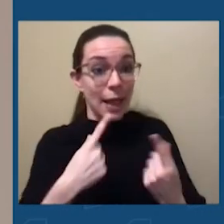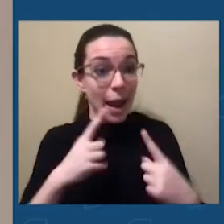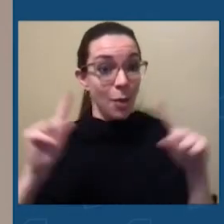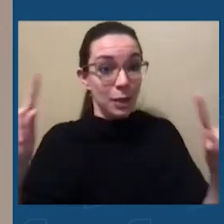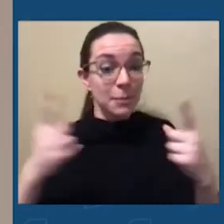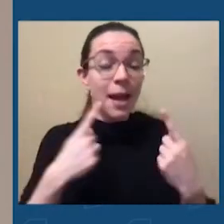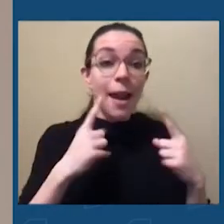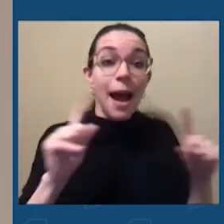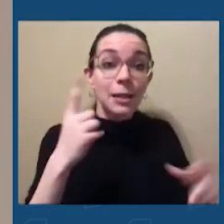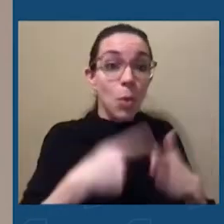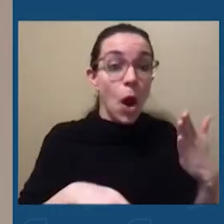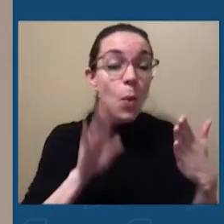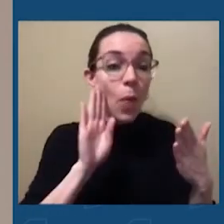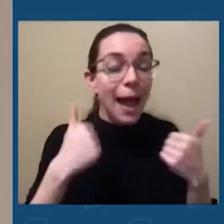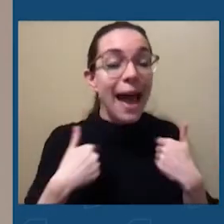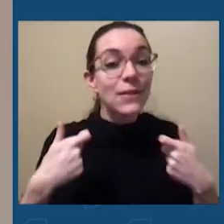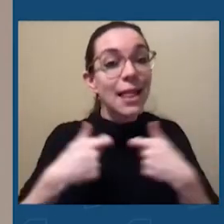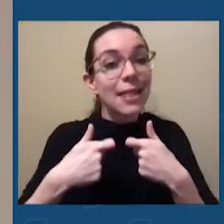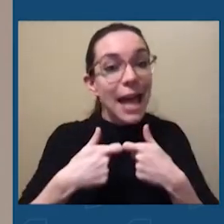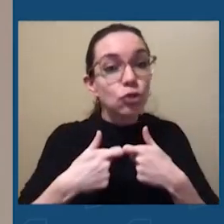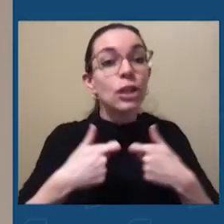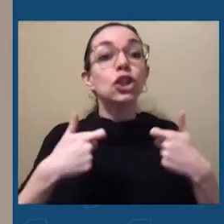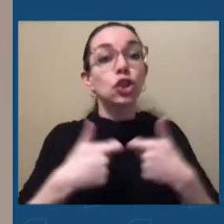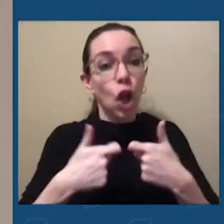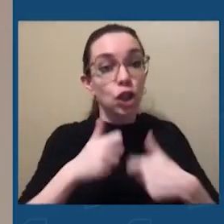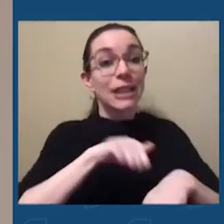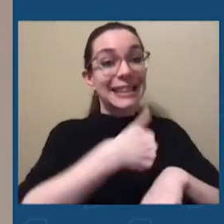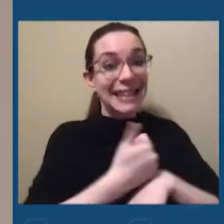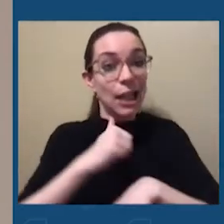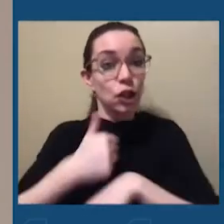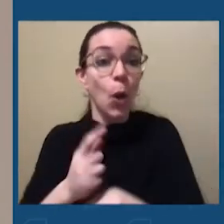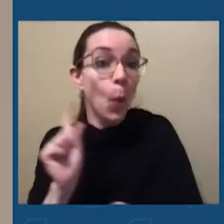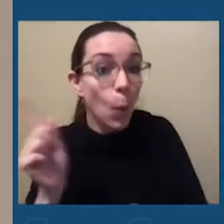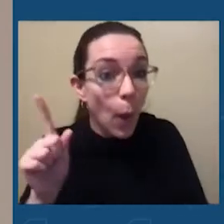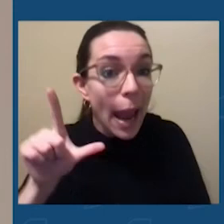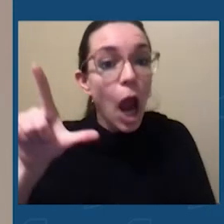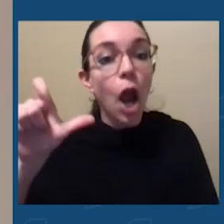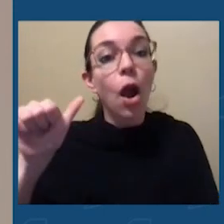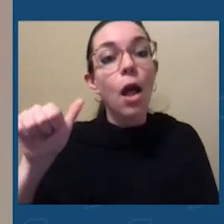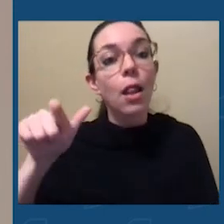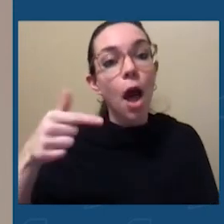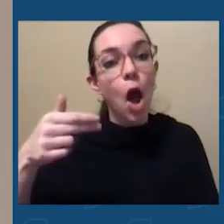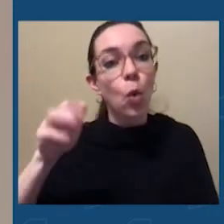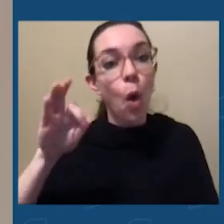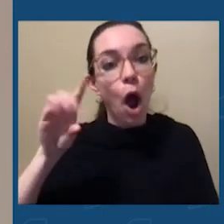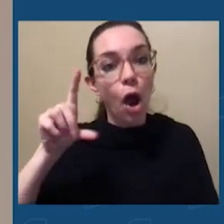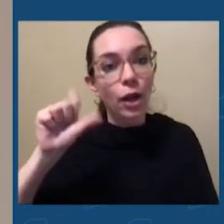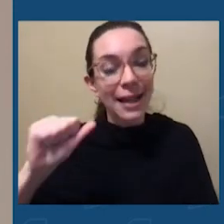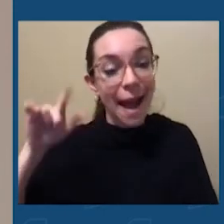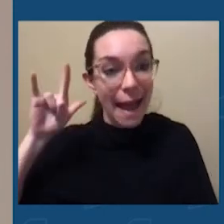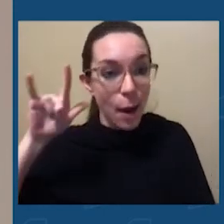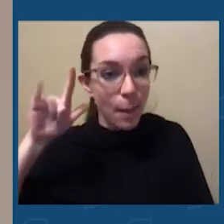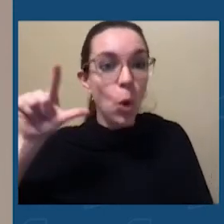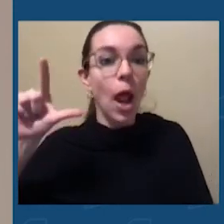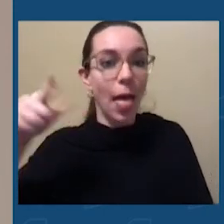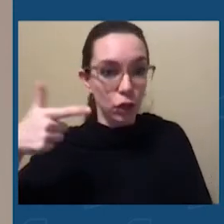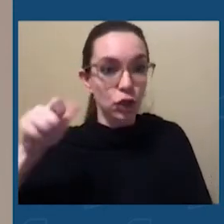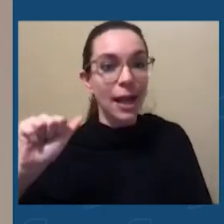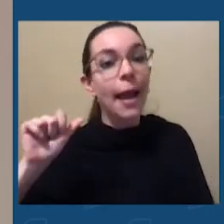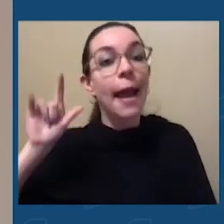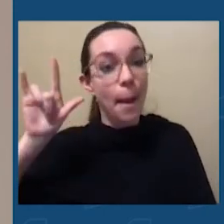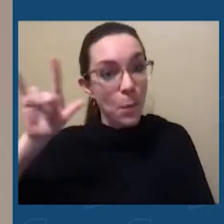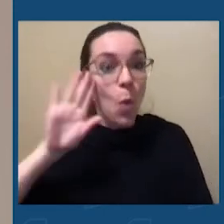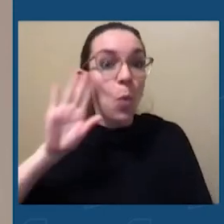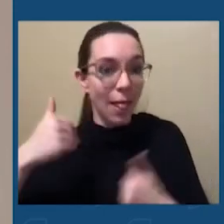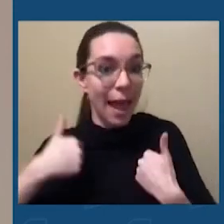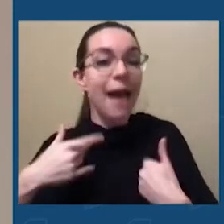going to have electric charging stations at LaGuardia Airport. So they're going to be installed very shortly. Thank you, NYPA, for that, as well as